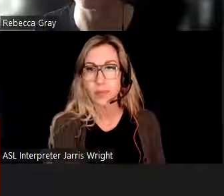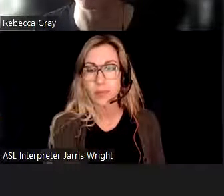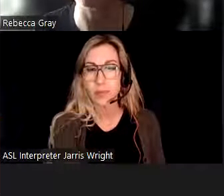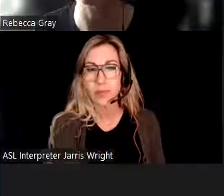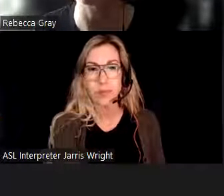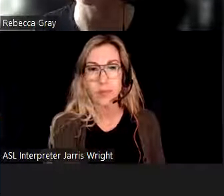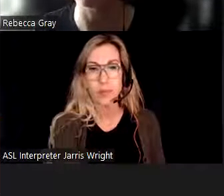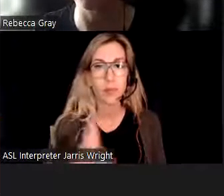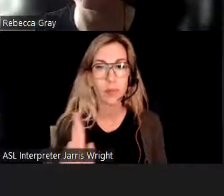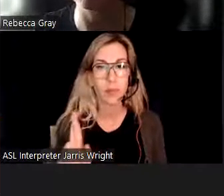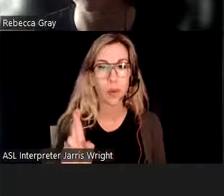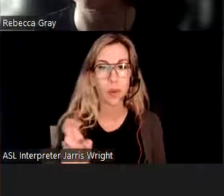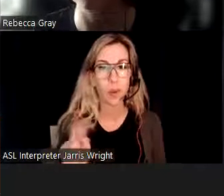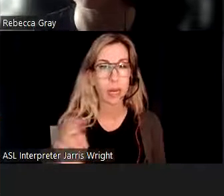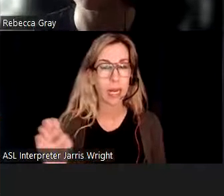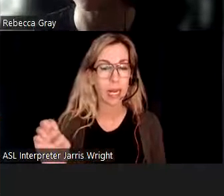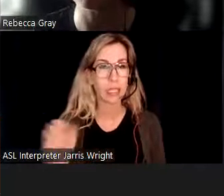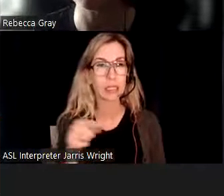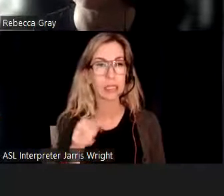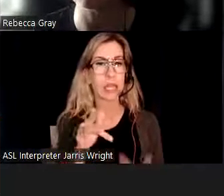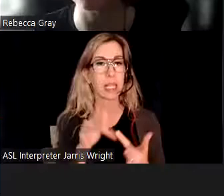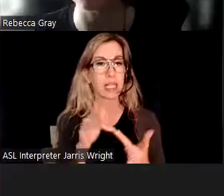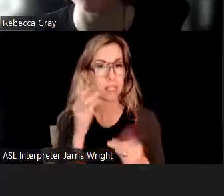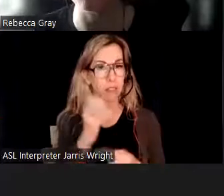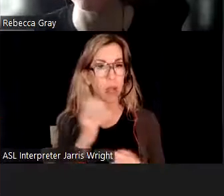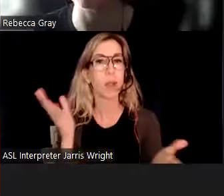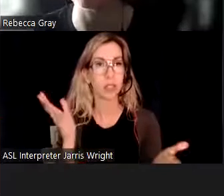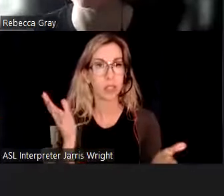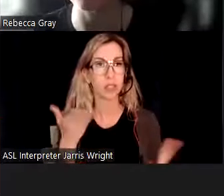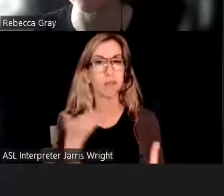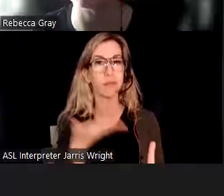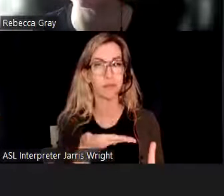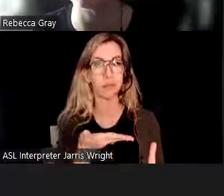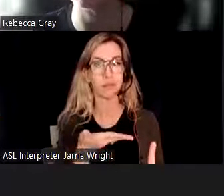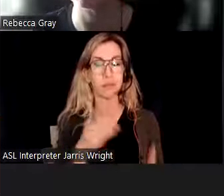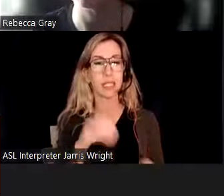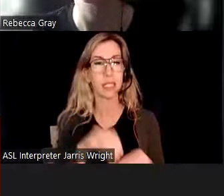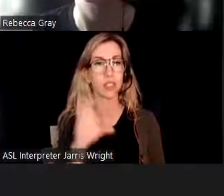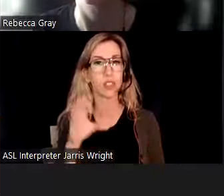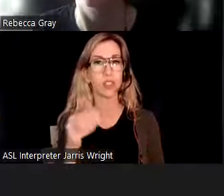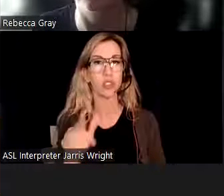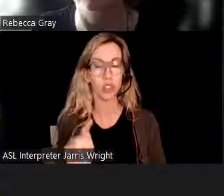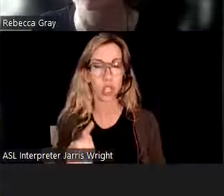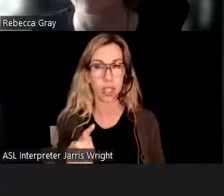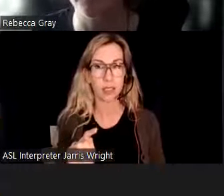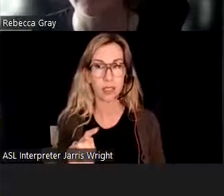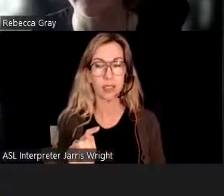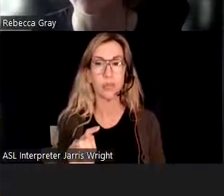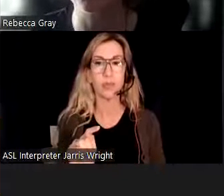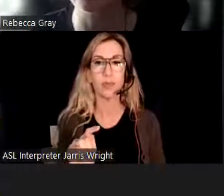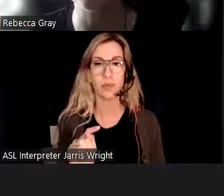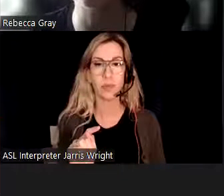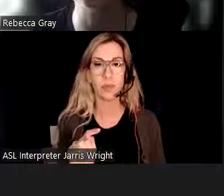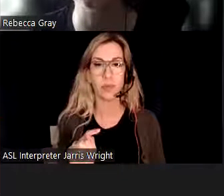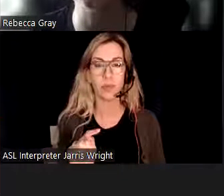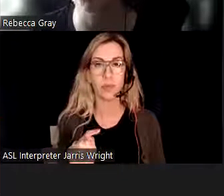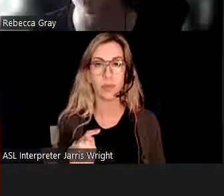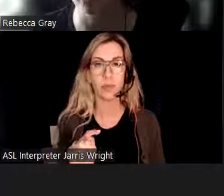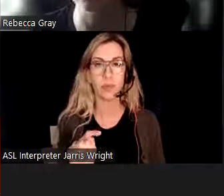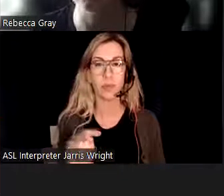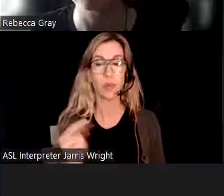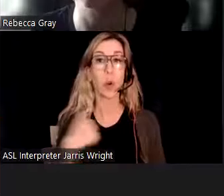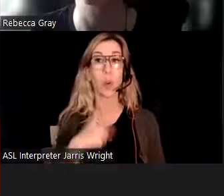All right, Renee's contact information is now in the chat. From Yardena, we can